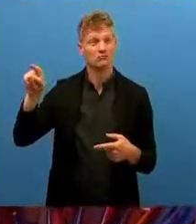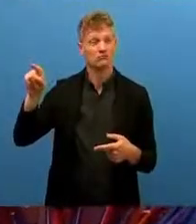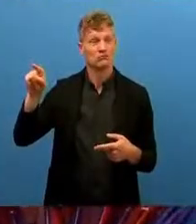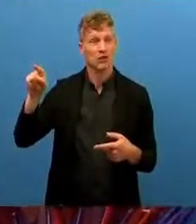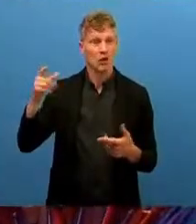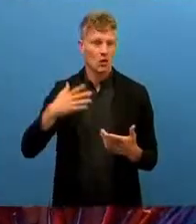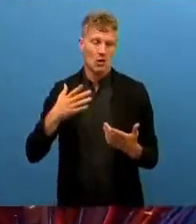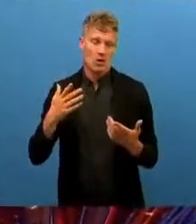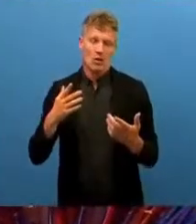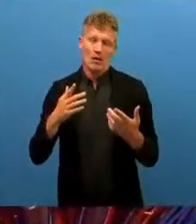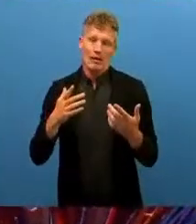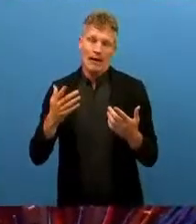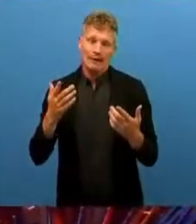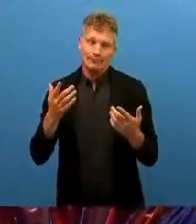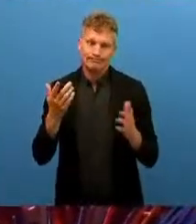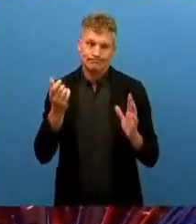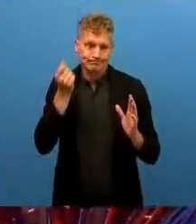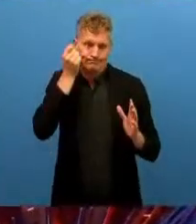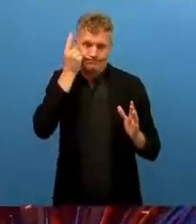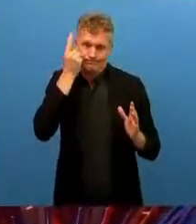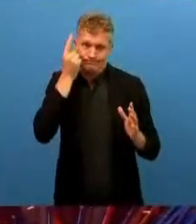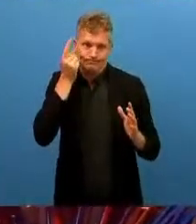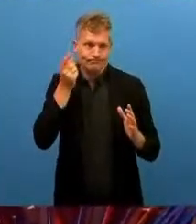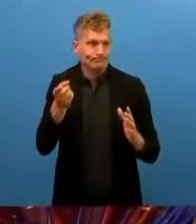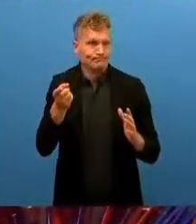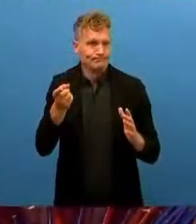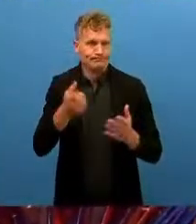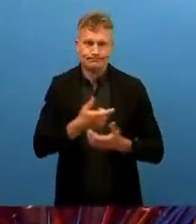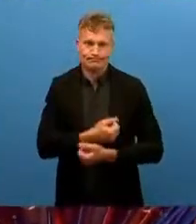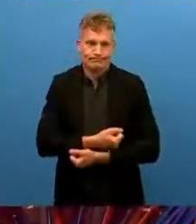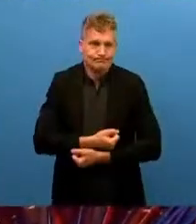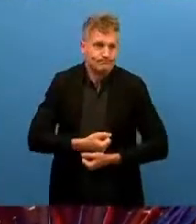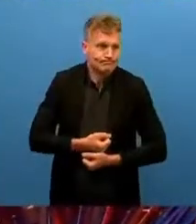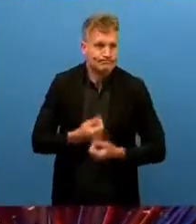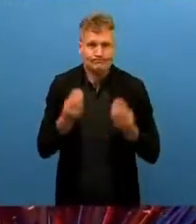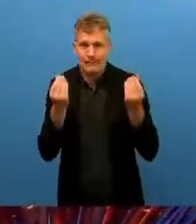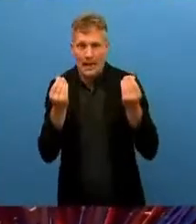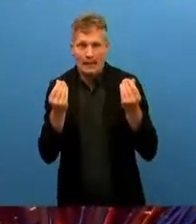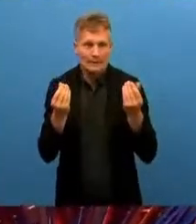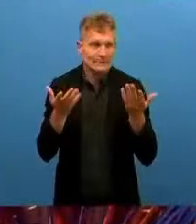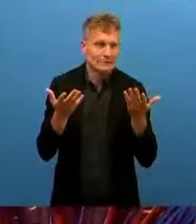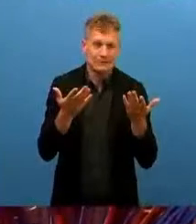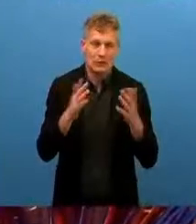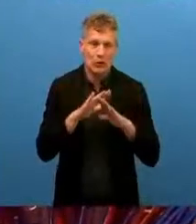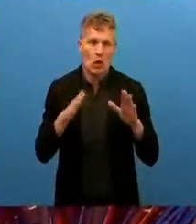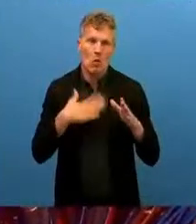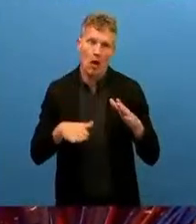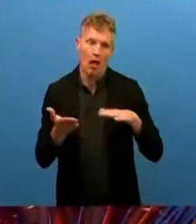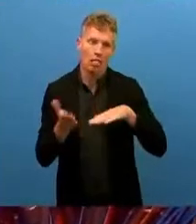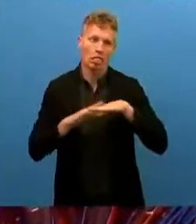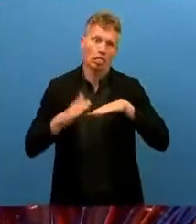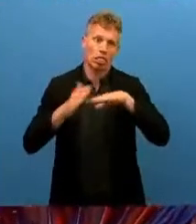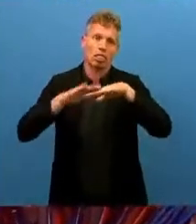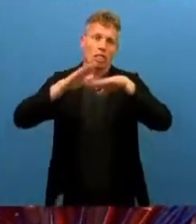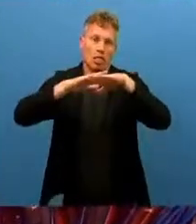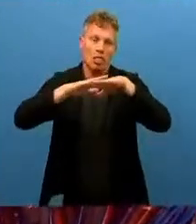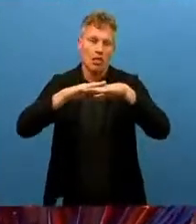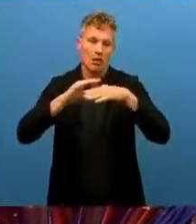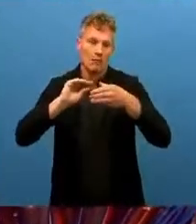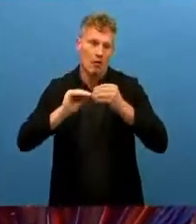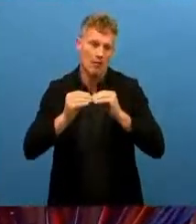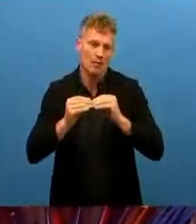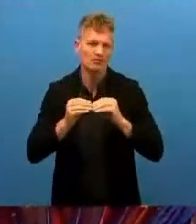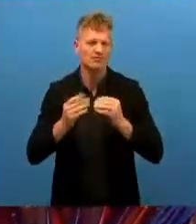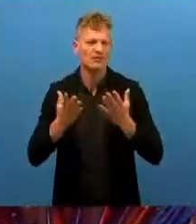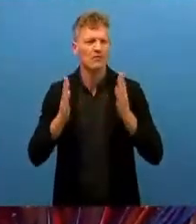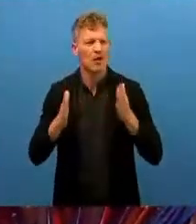crisis doesn't create any additional obstacles. It's of crucial importance to work together on the fundamental principles contained